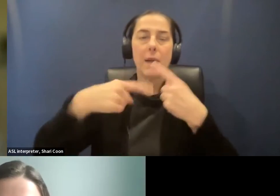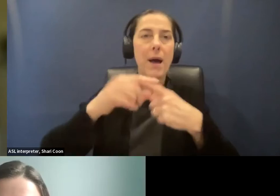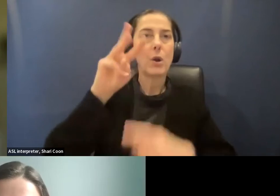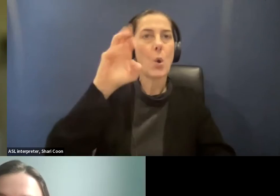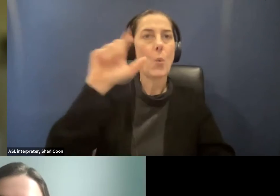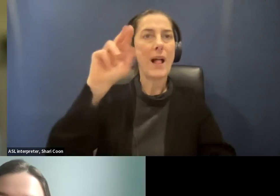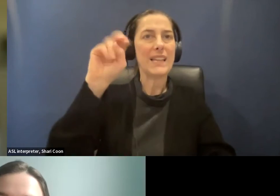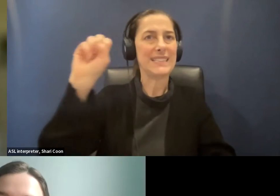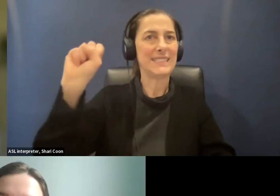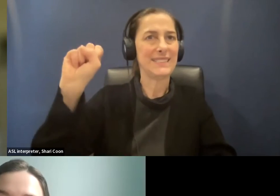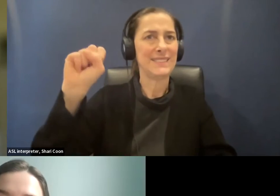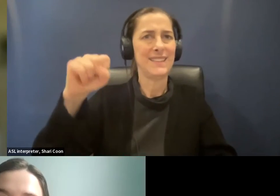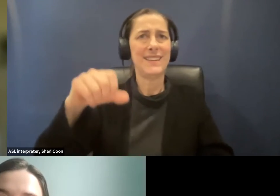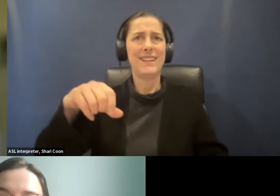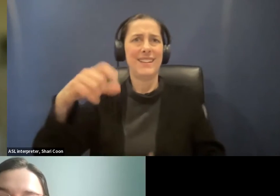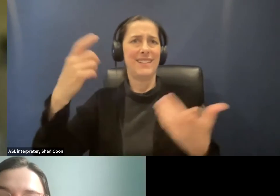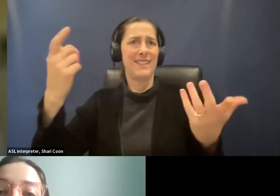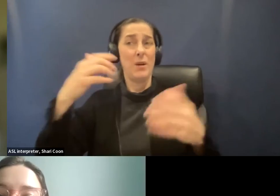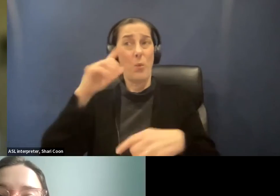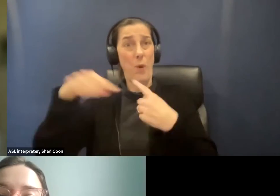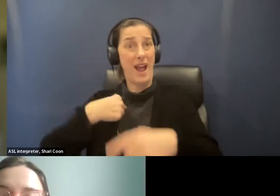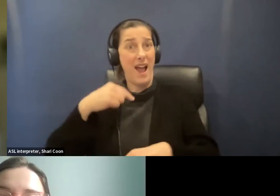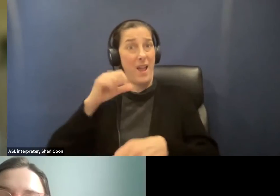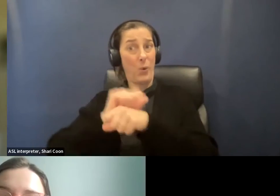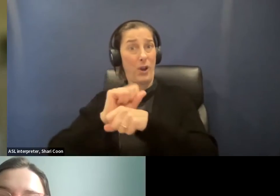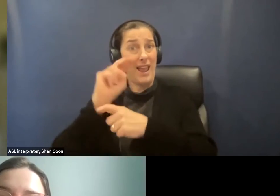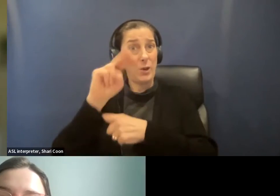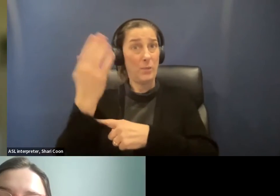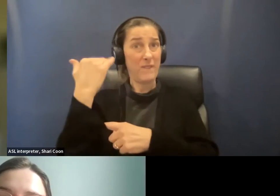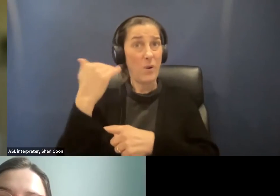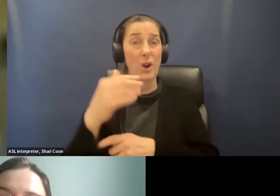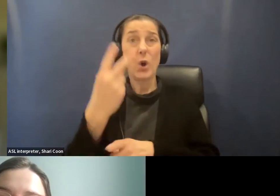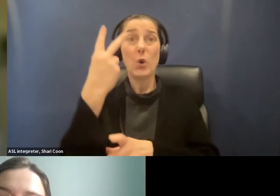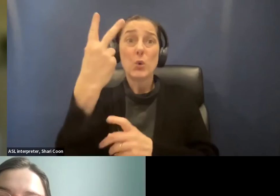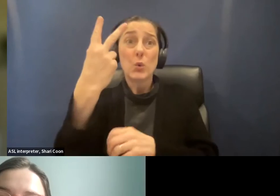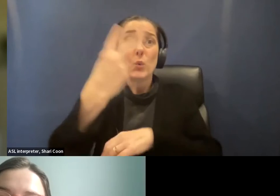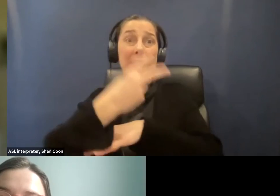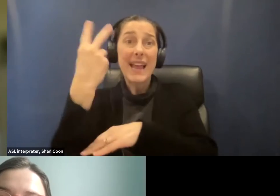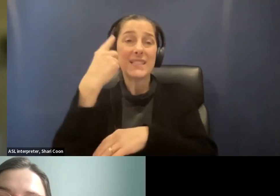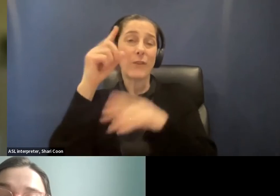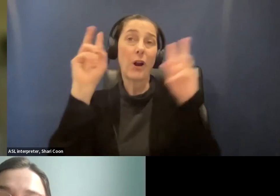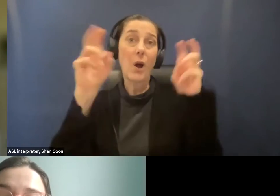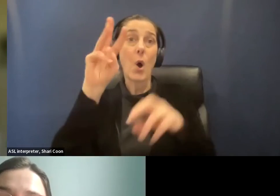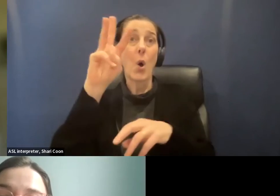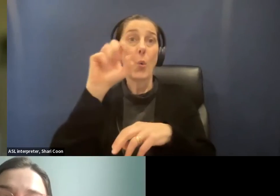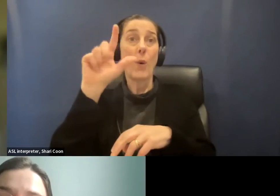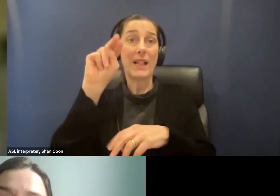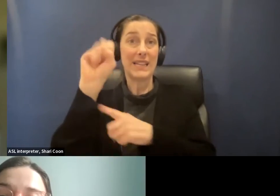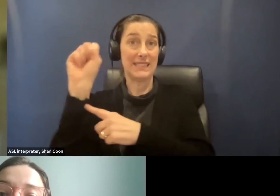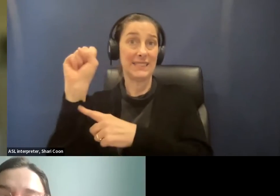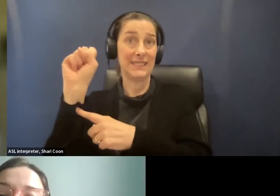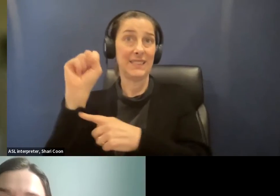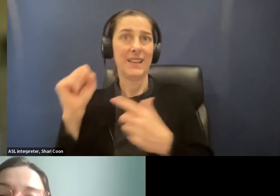at Northeastern, we had 2 wellness days. That only took a couple of months to get off the ground and to have a full day of